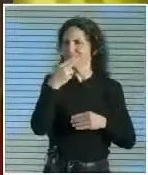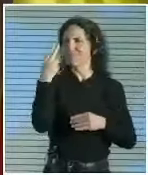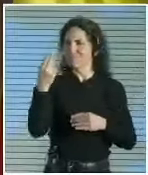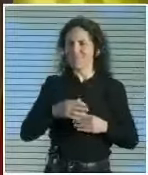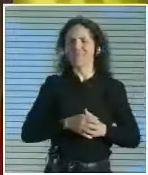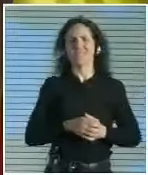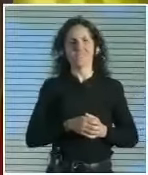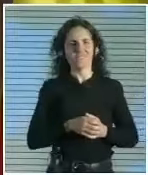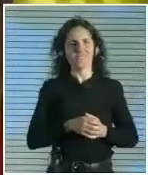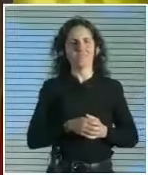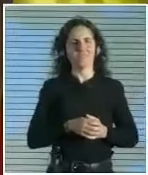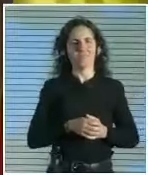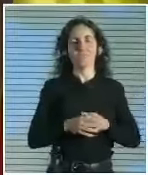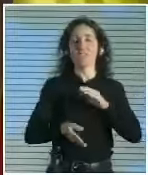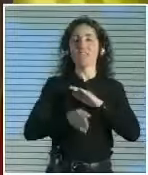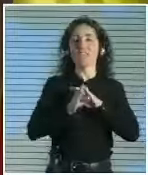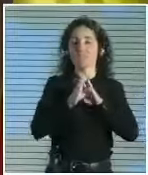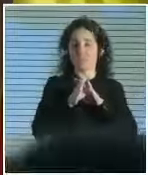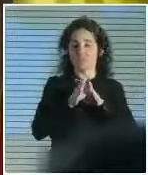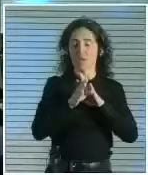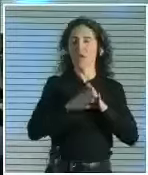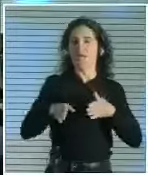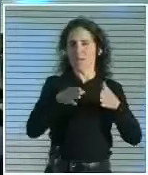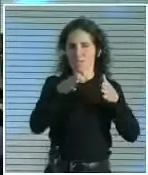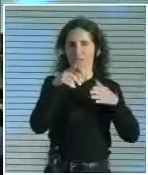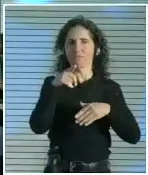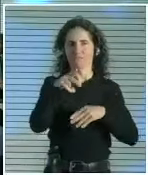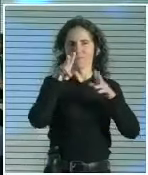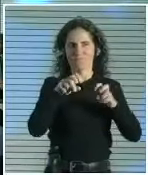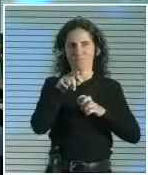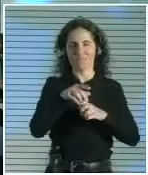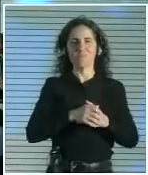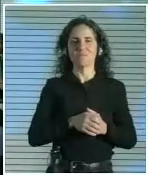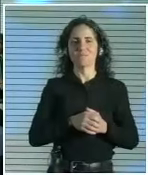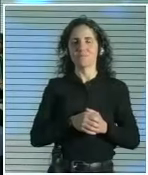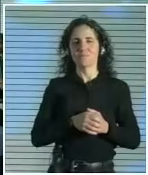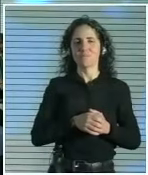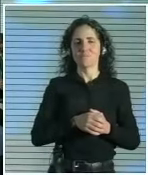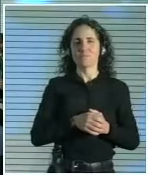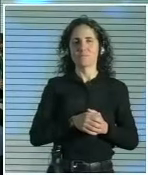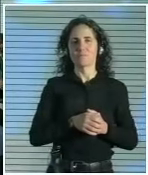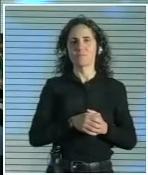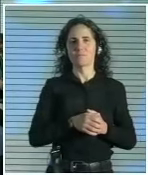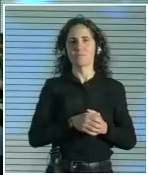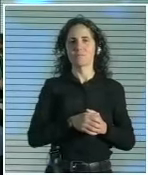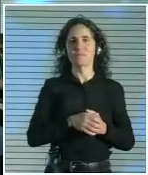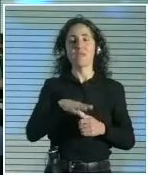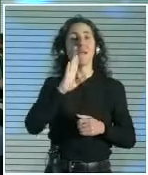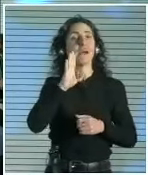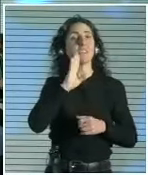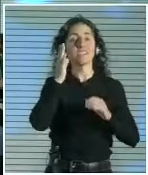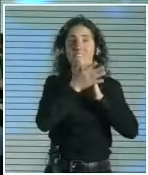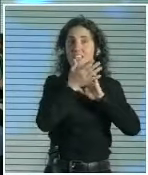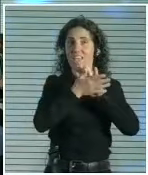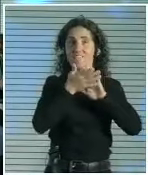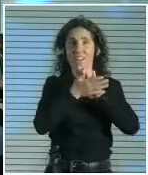following. Kees, we said in the intro that we would reflect a bit how we can support destinations through